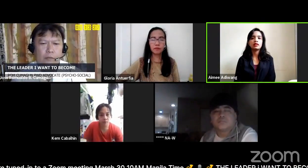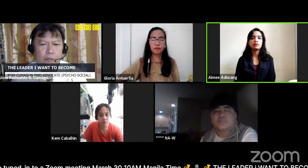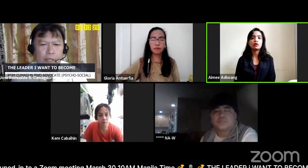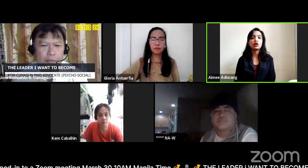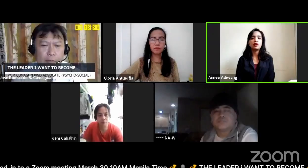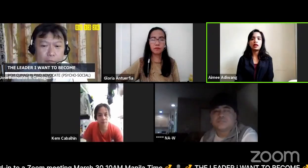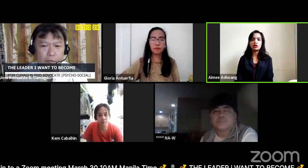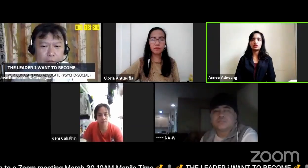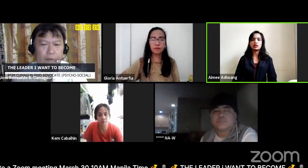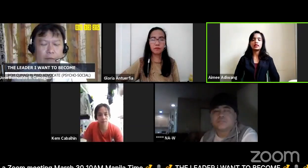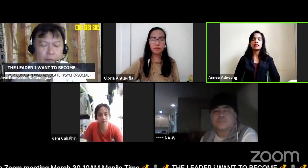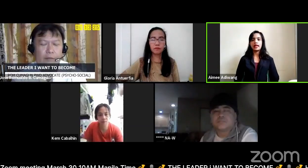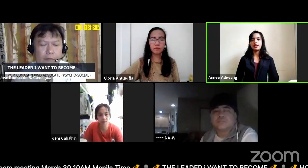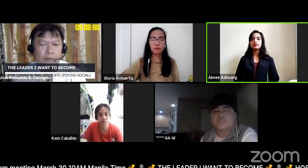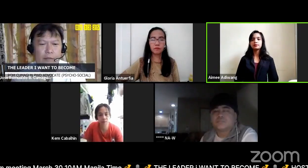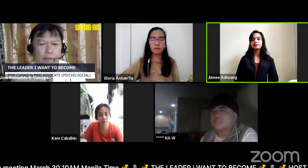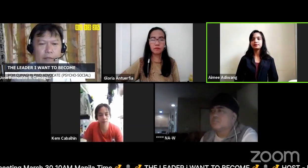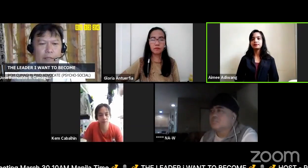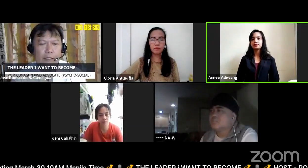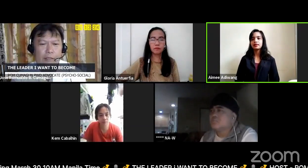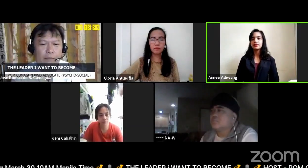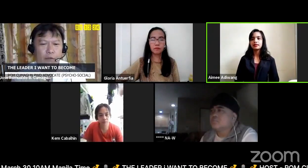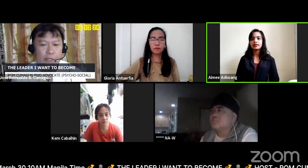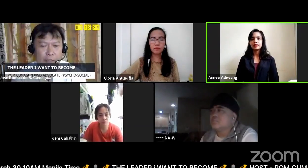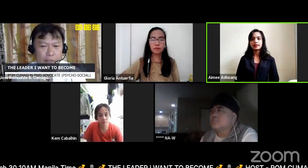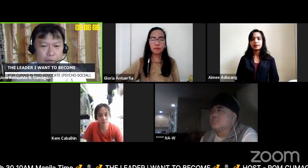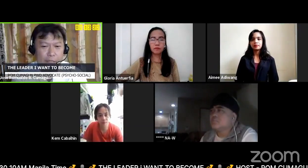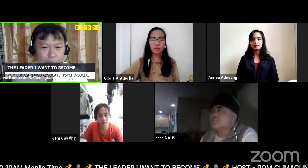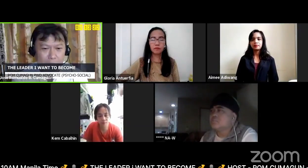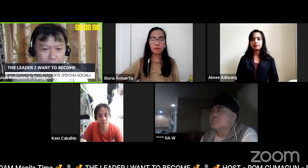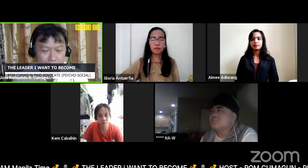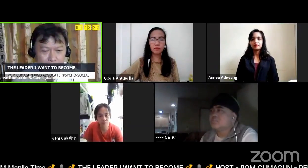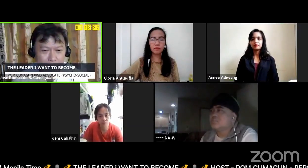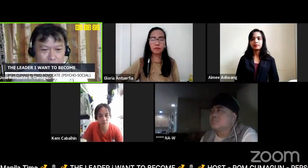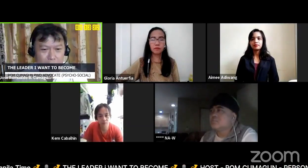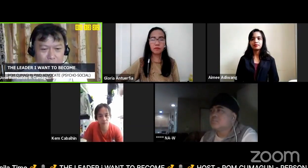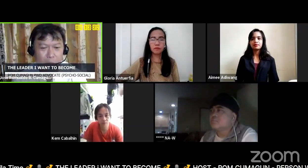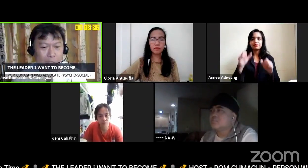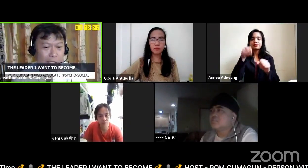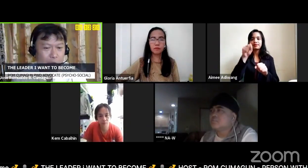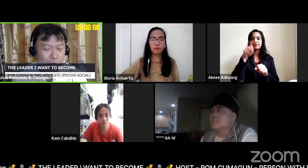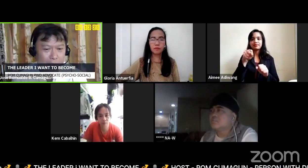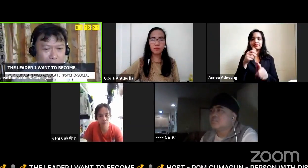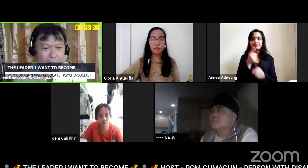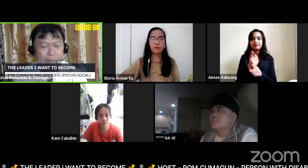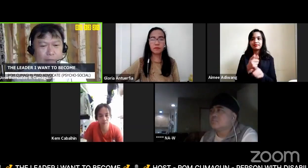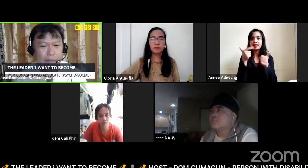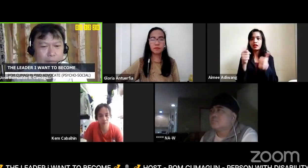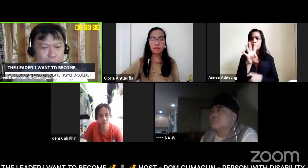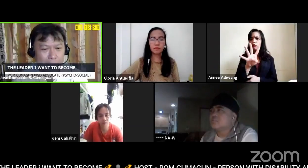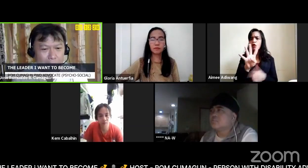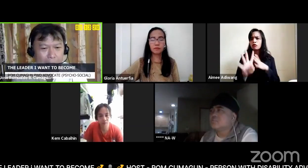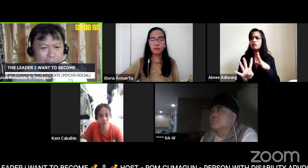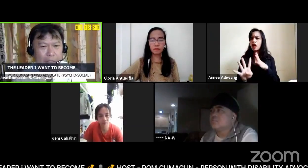And more Yes, yes. communication is needed. Yes, four is a good number. Okay, four is a good. When did you